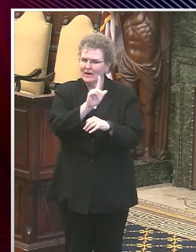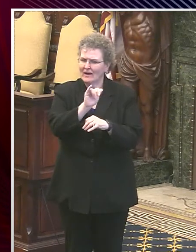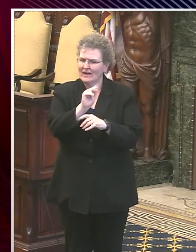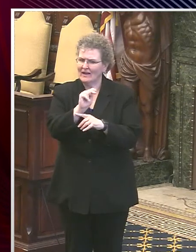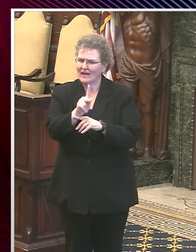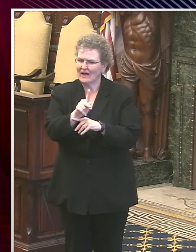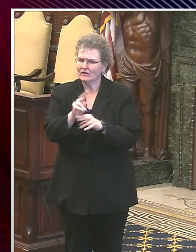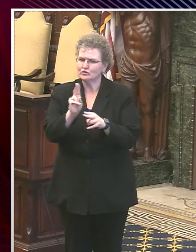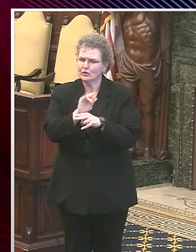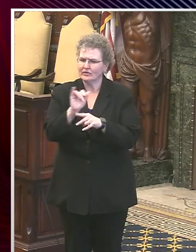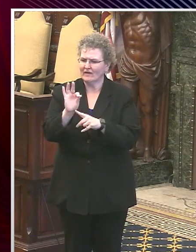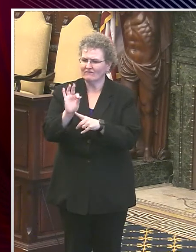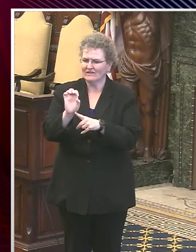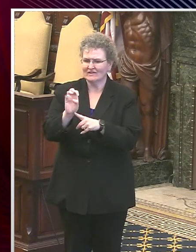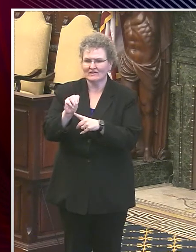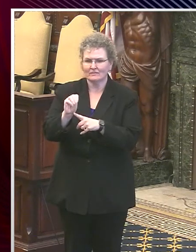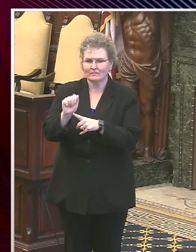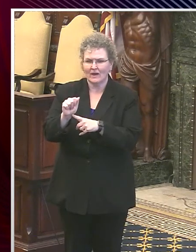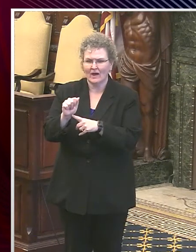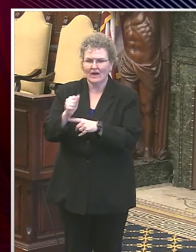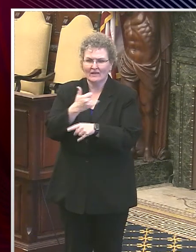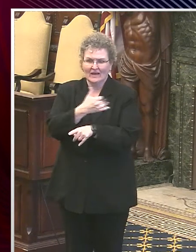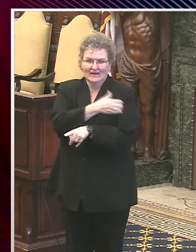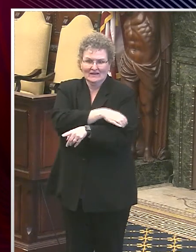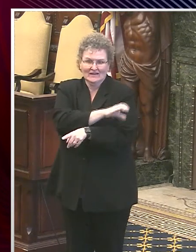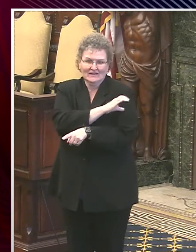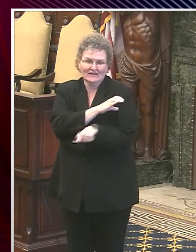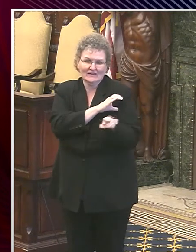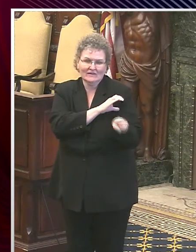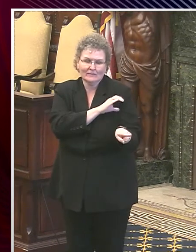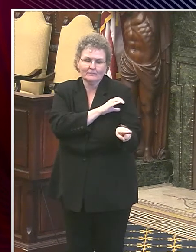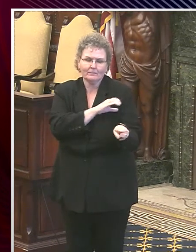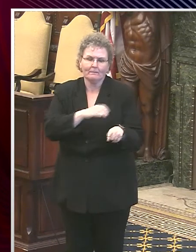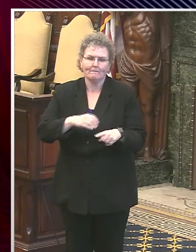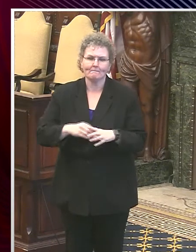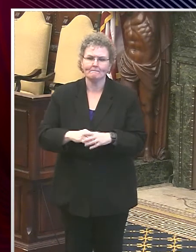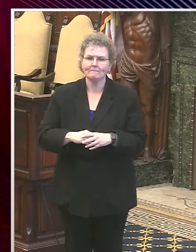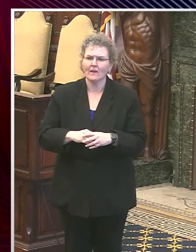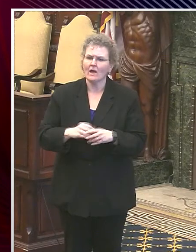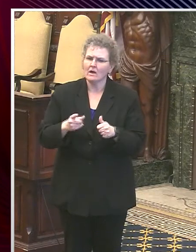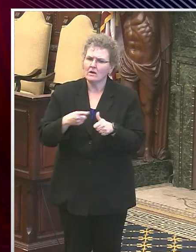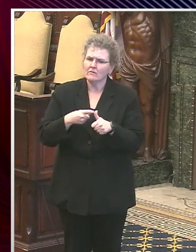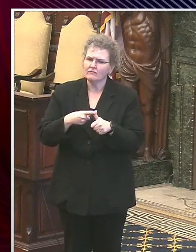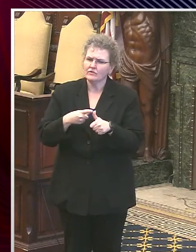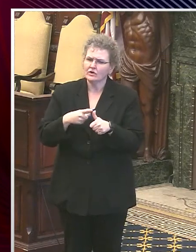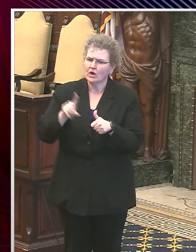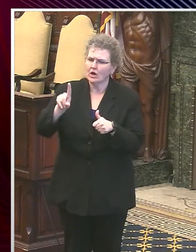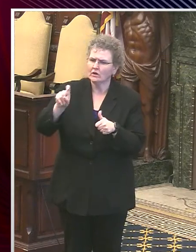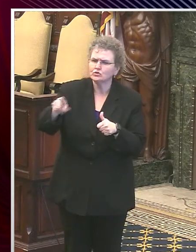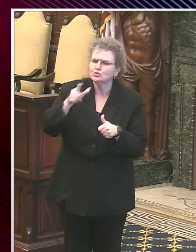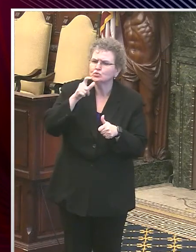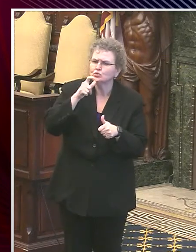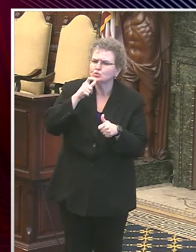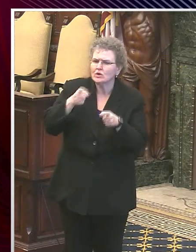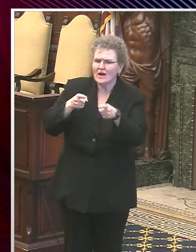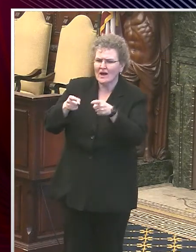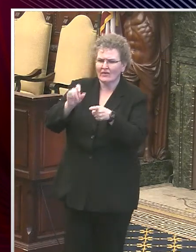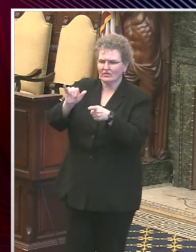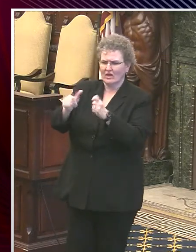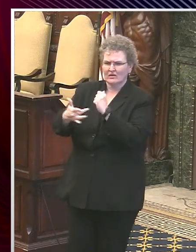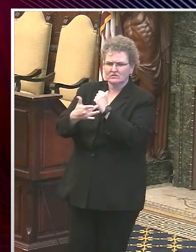FEMA clinic. I'm just wondering, first of all, who's handling that